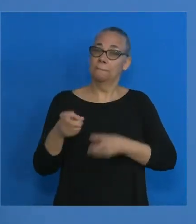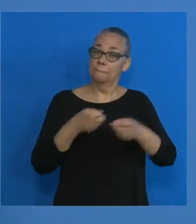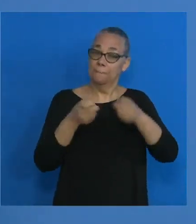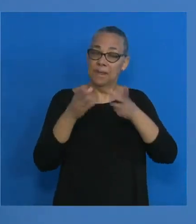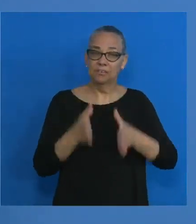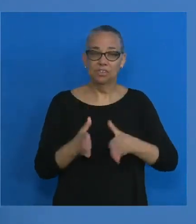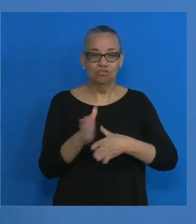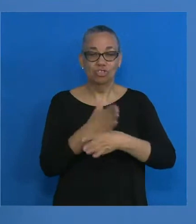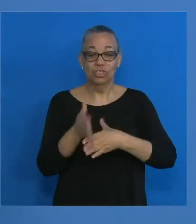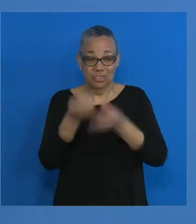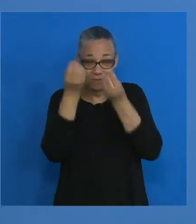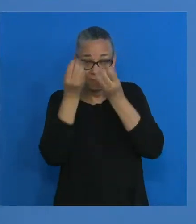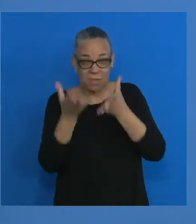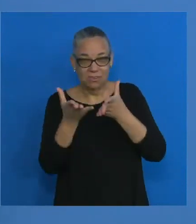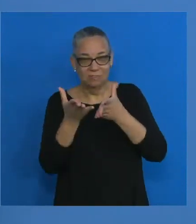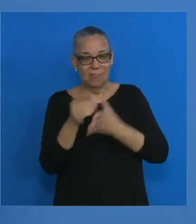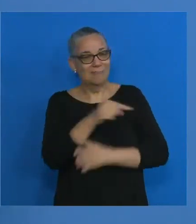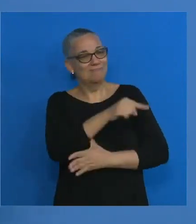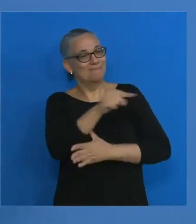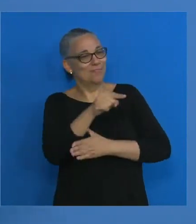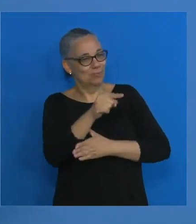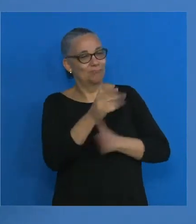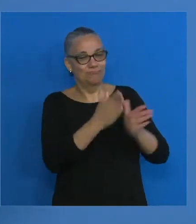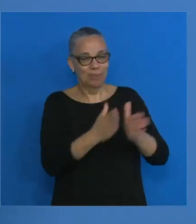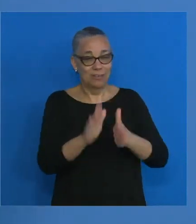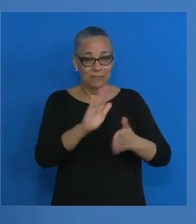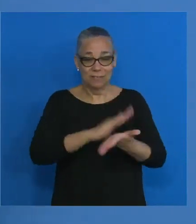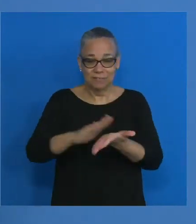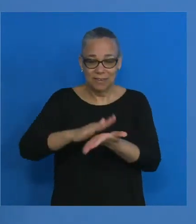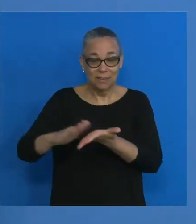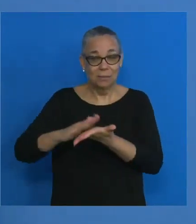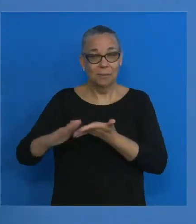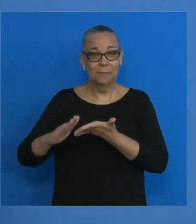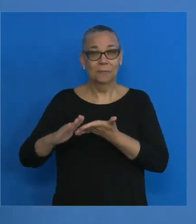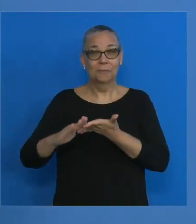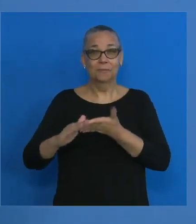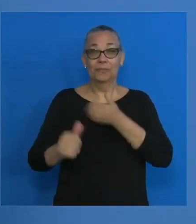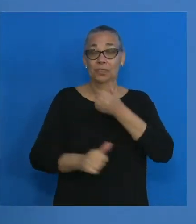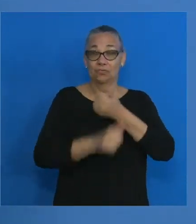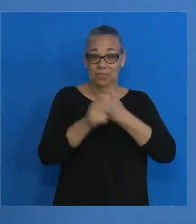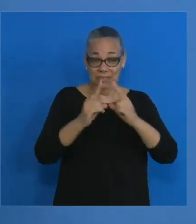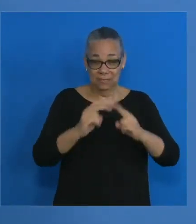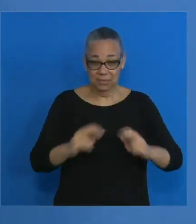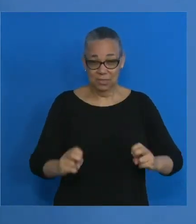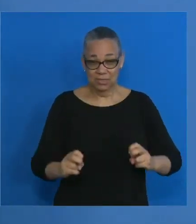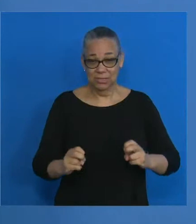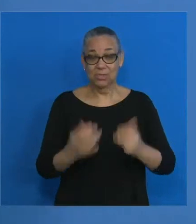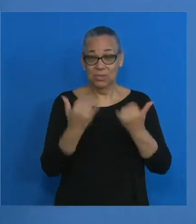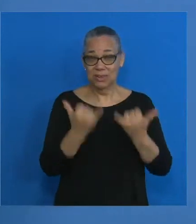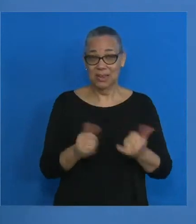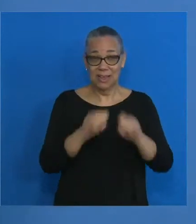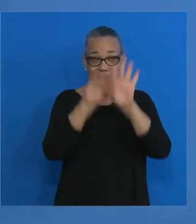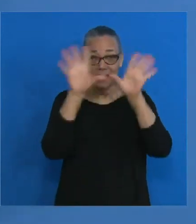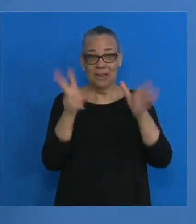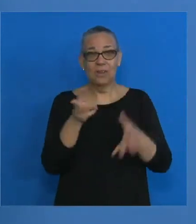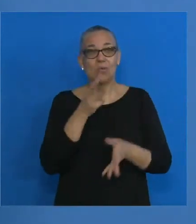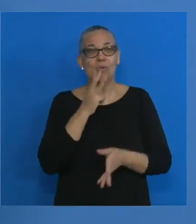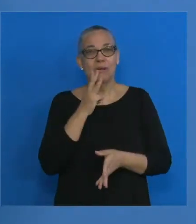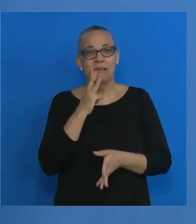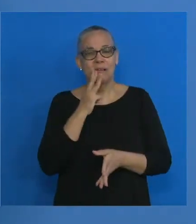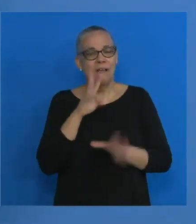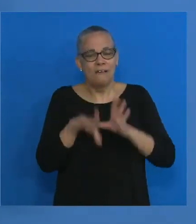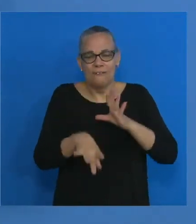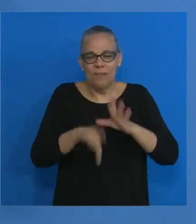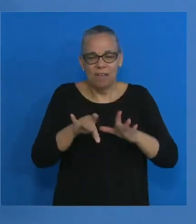our findings, and they in turn will organize the cleaning. Our risk assessment at Clearwater today determined that the whole